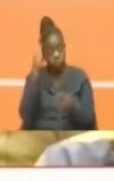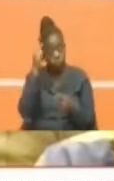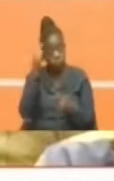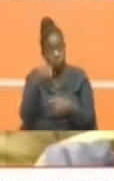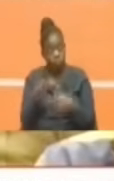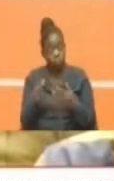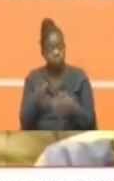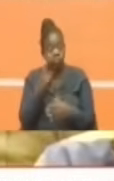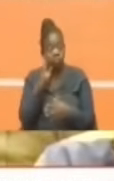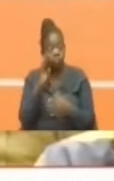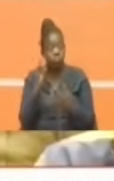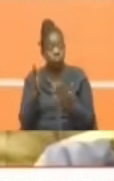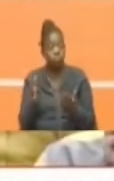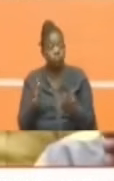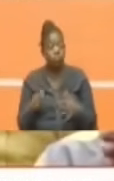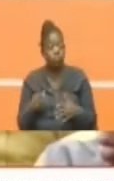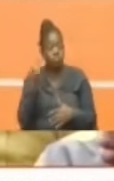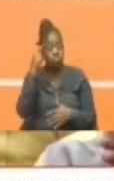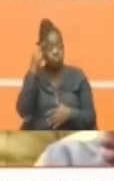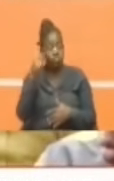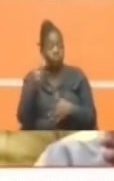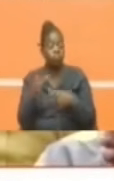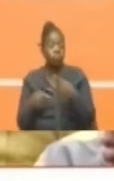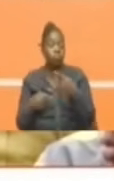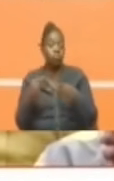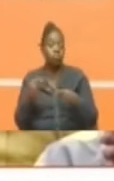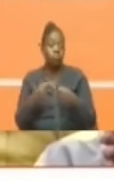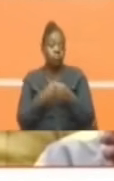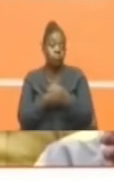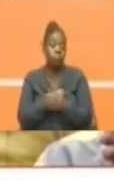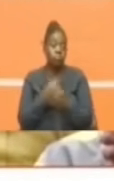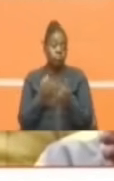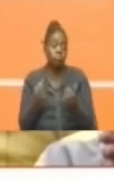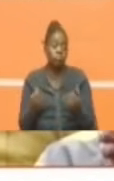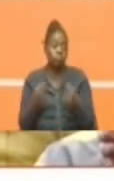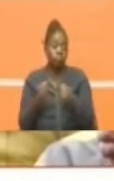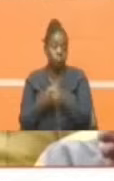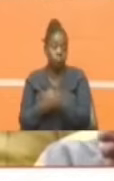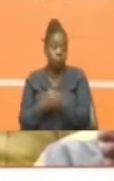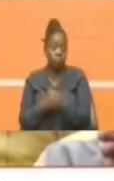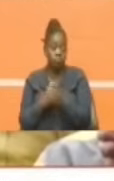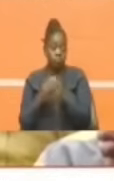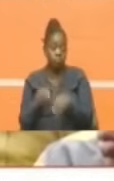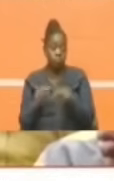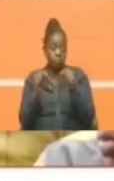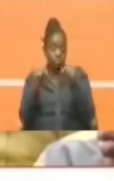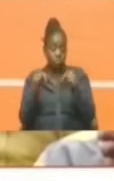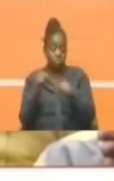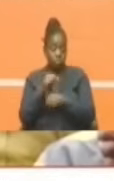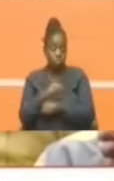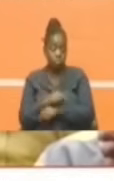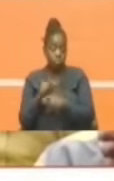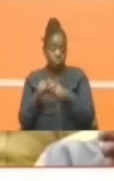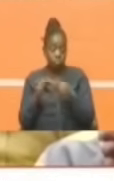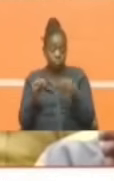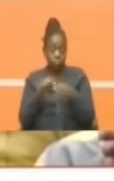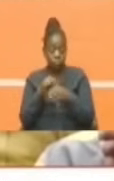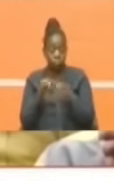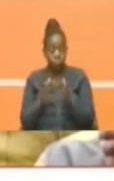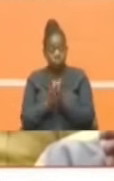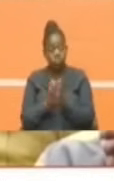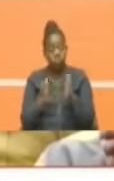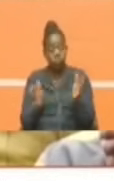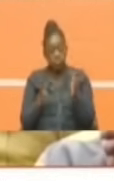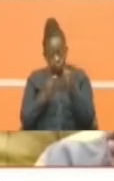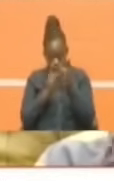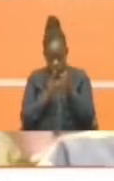be grateful for your continuous love and support rendered to this school and the nation at large. Your